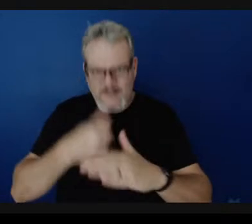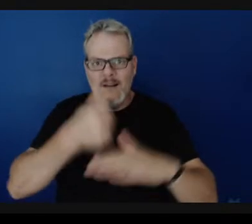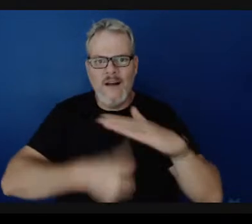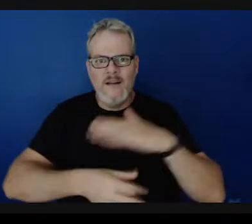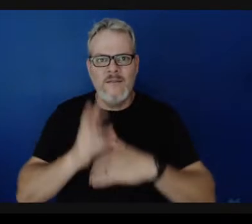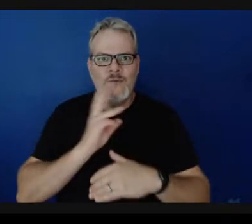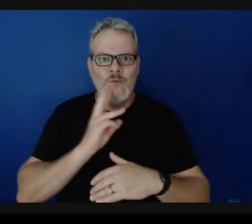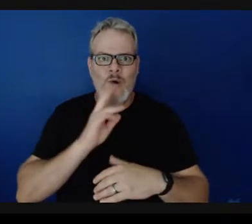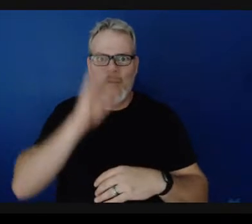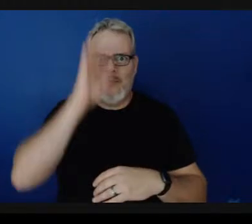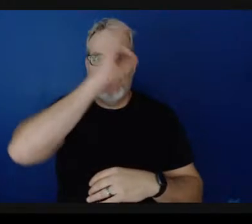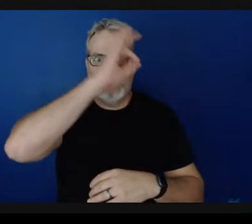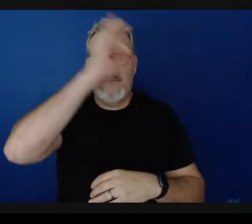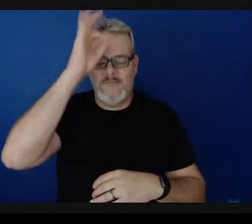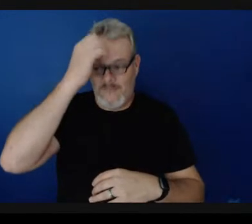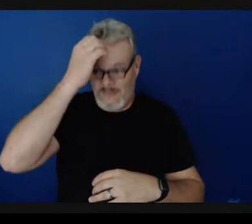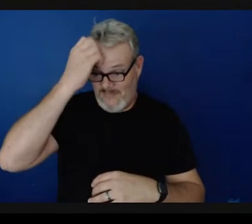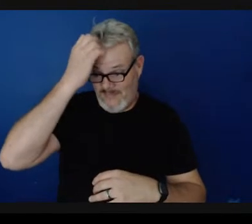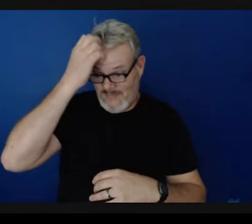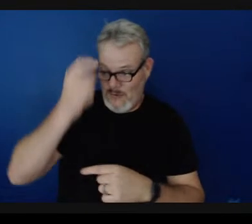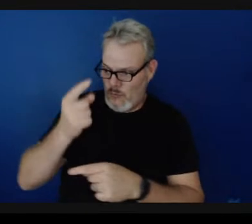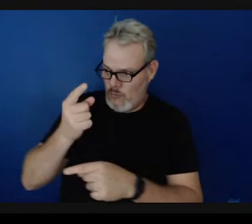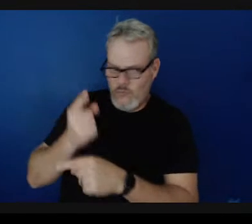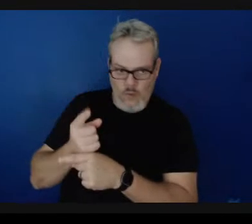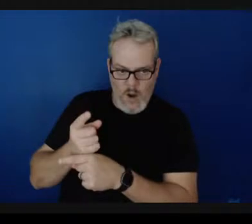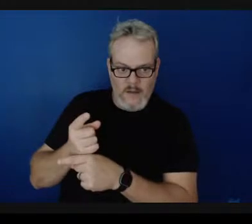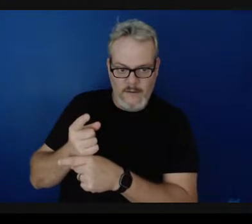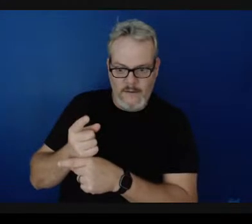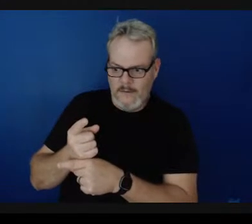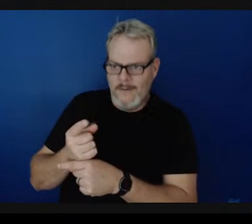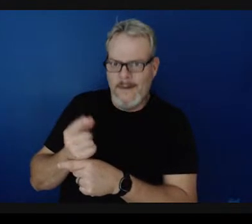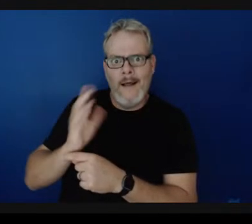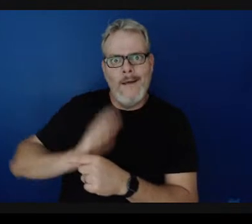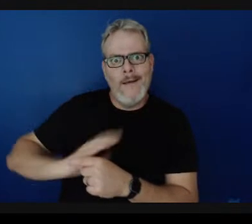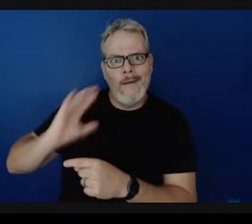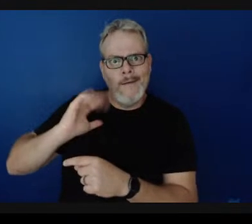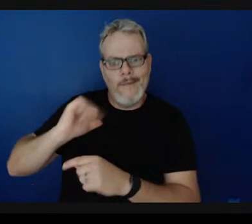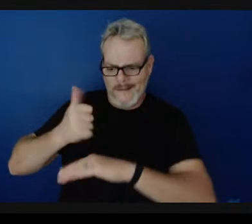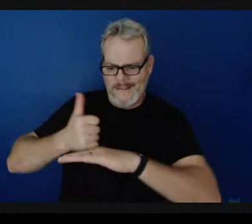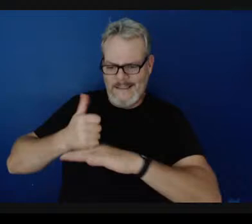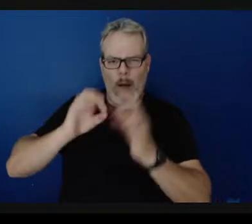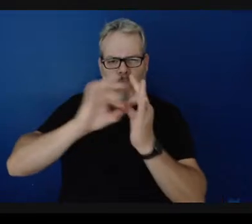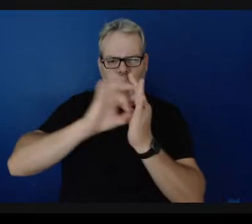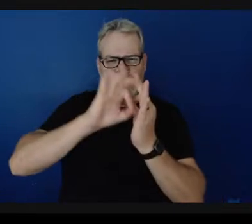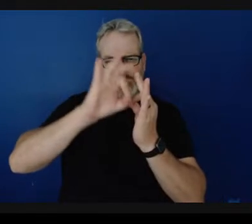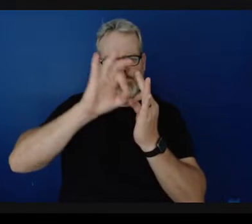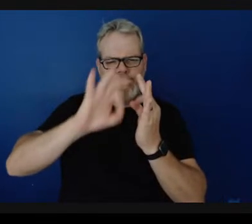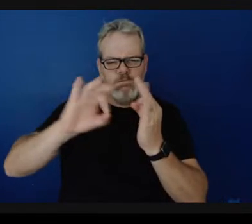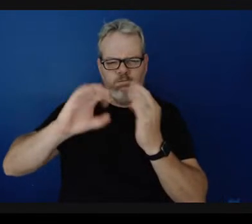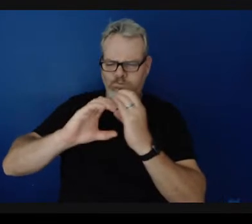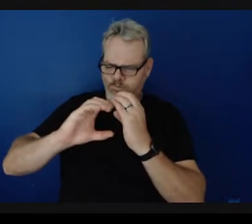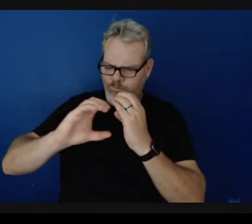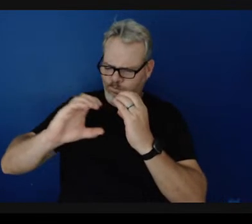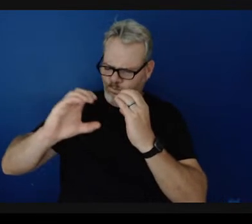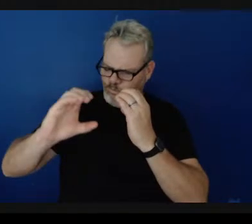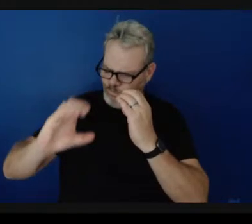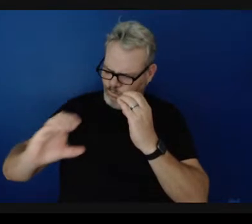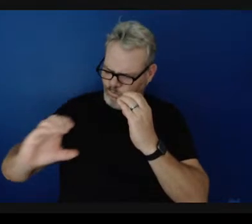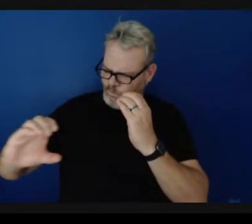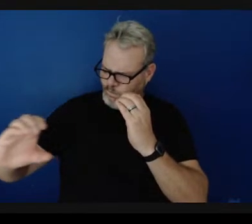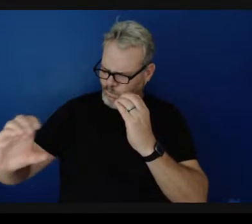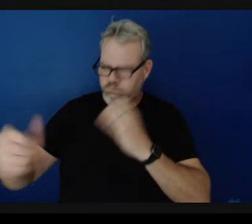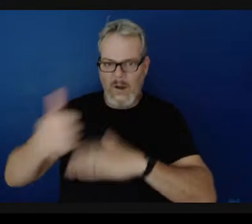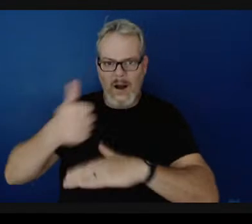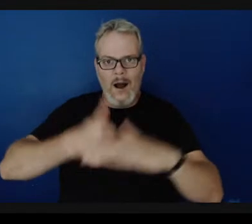Yeah. I mean, at one point they actually had an ocean bottom seismometer on there with a big cable attached to the island, but that eventually broke and couldn't be fixed.